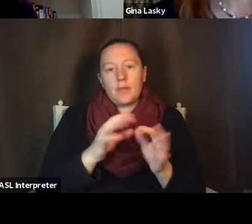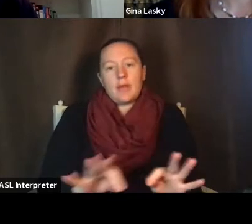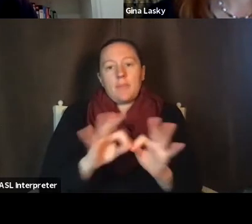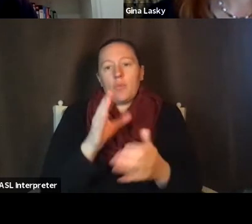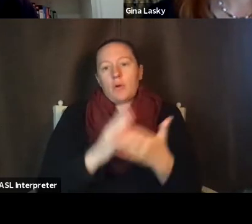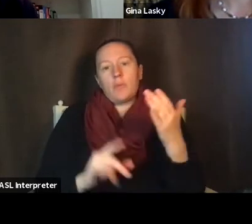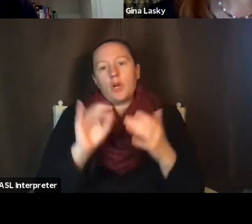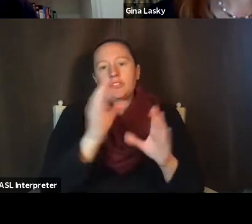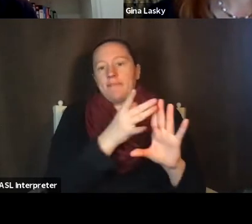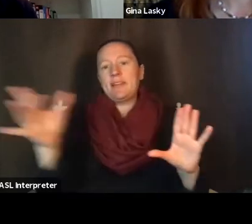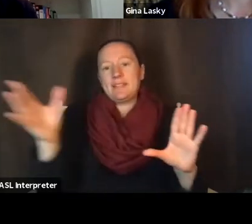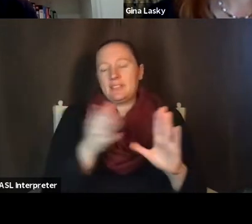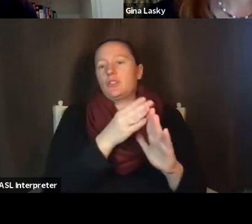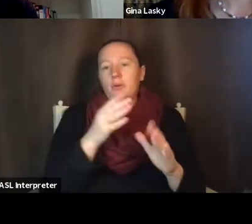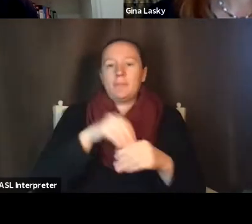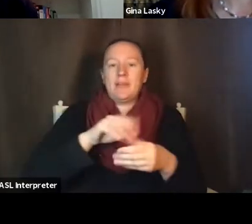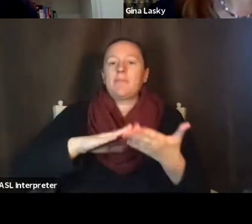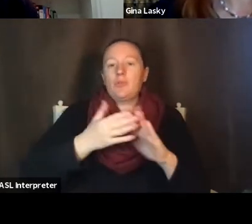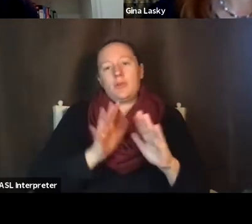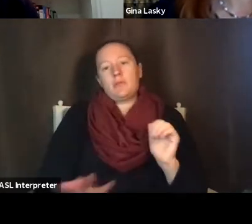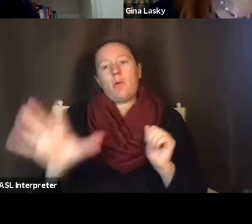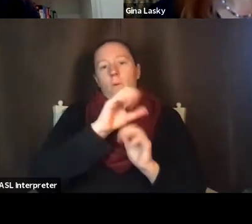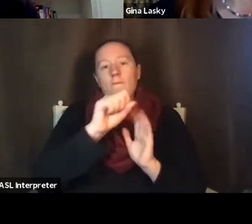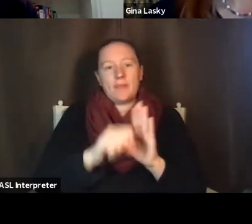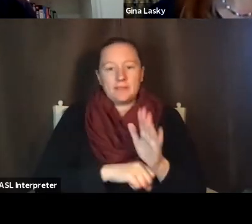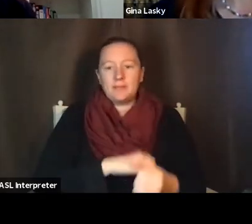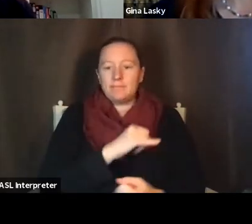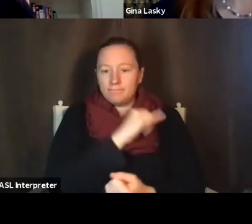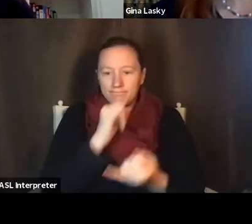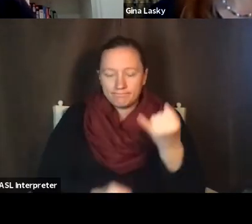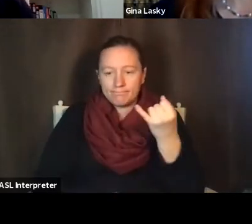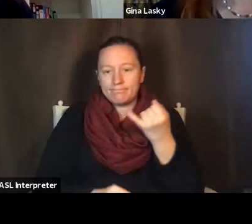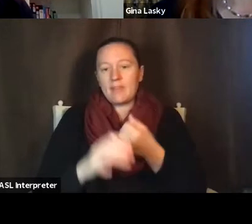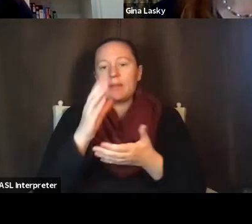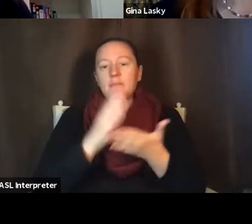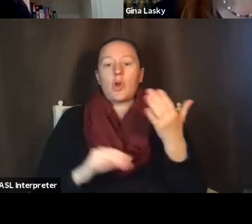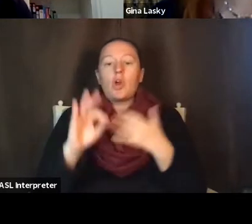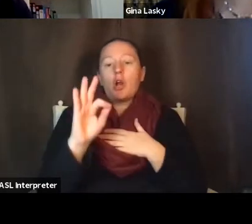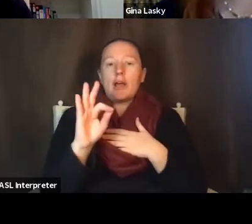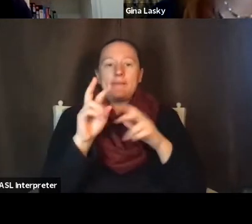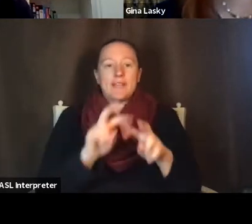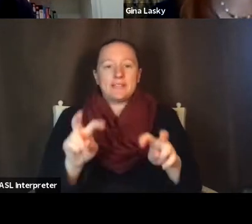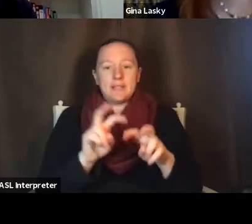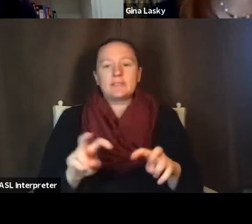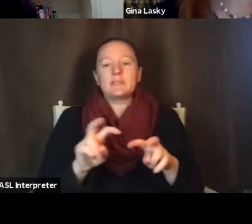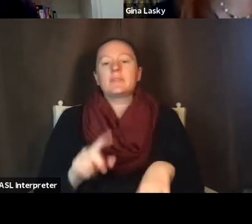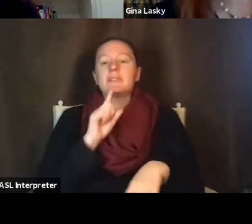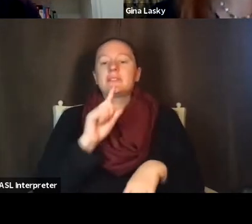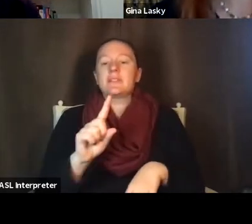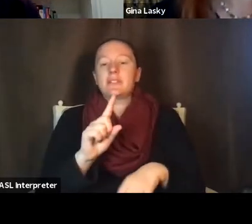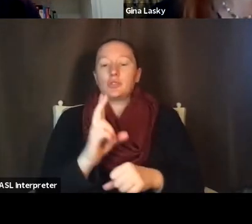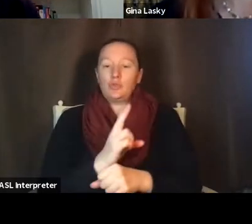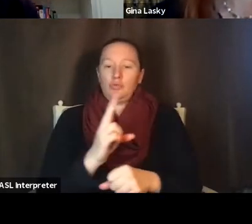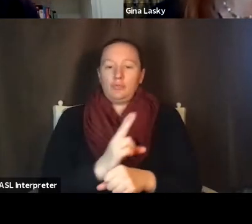in communities across the state. So lastly, our last component of our assessment is looking at the utilization